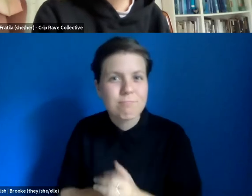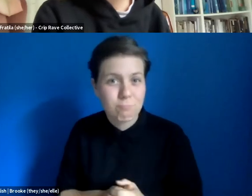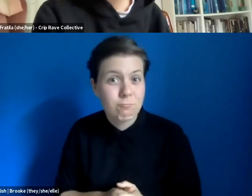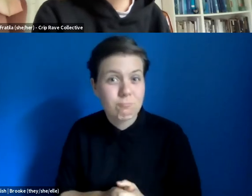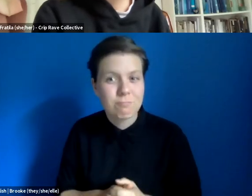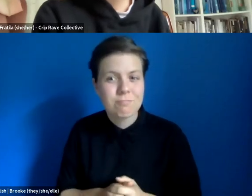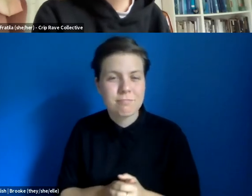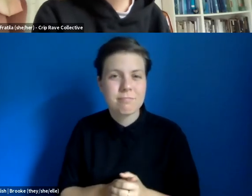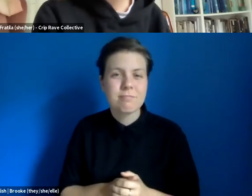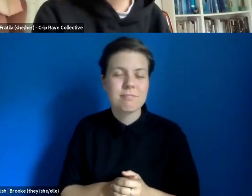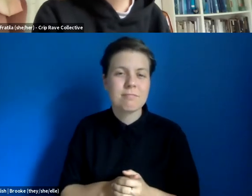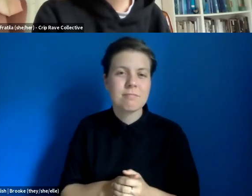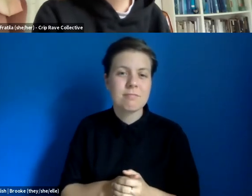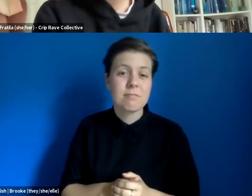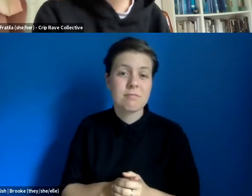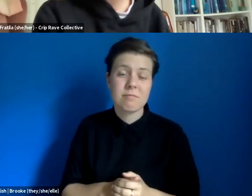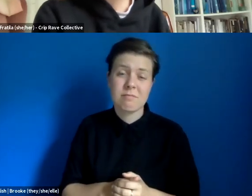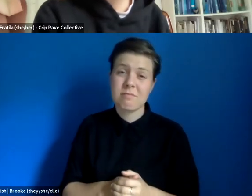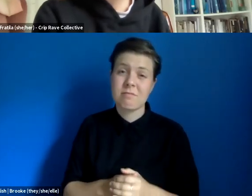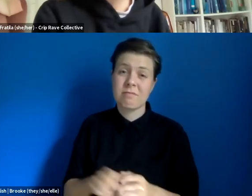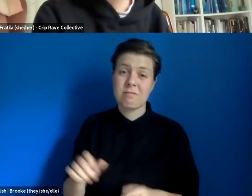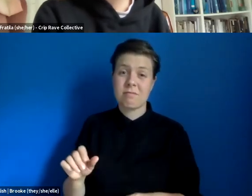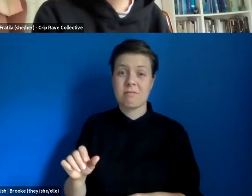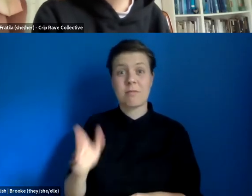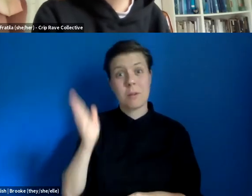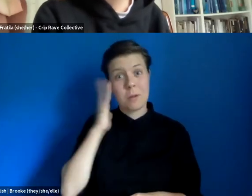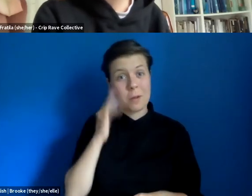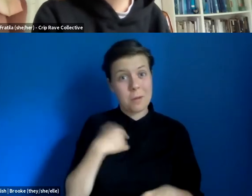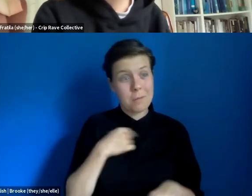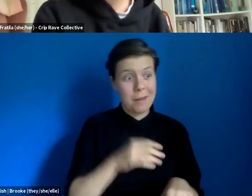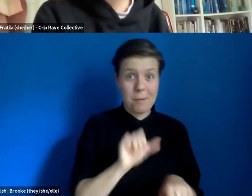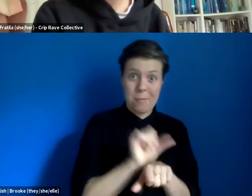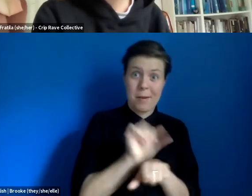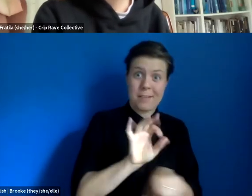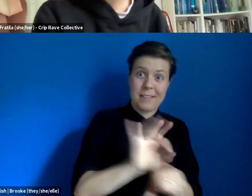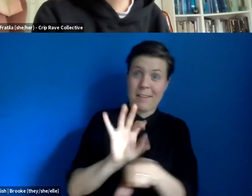And with that, with the Zoom fatigue and with my 9-to-5 job,